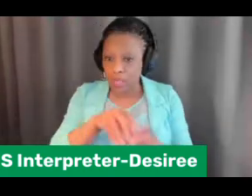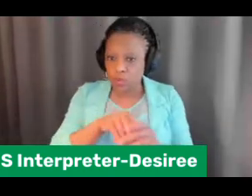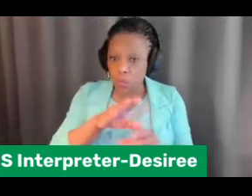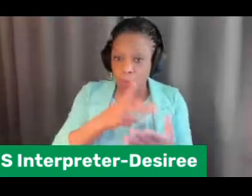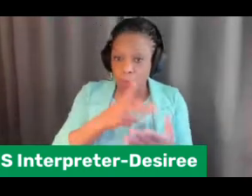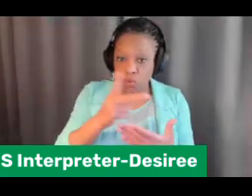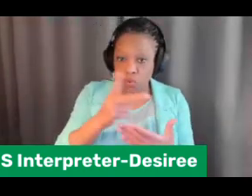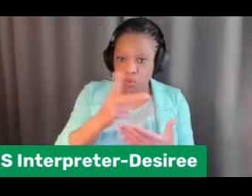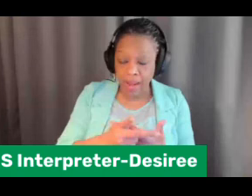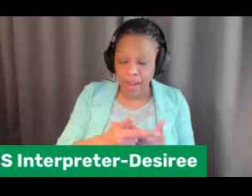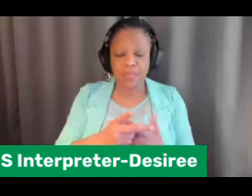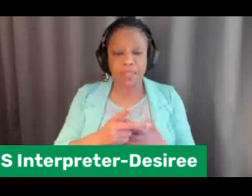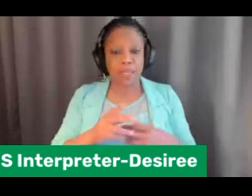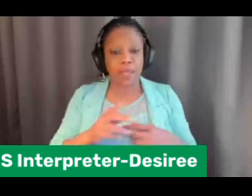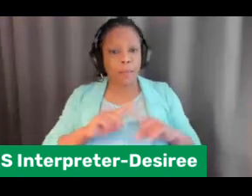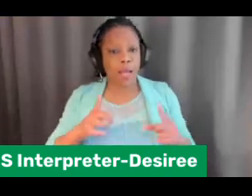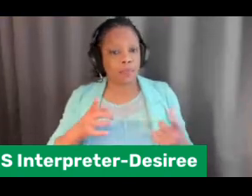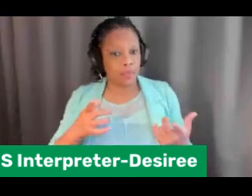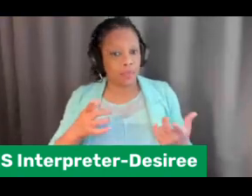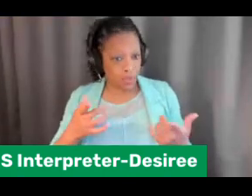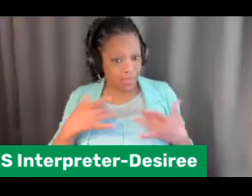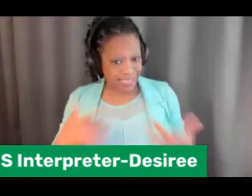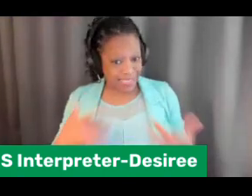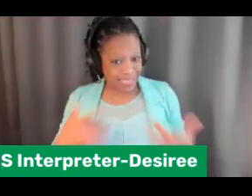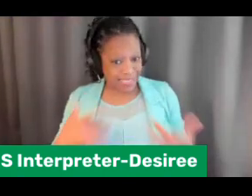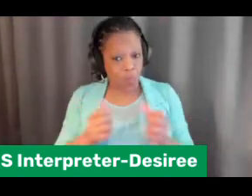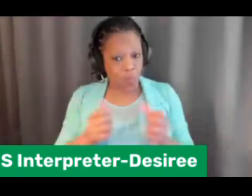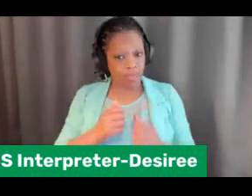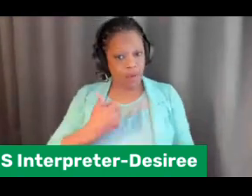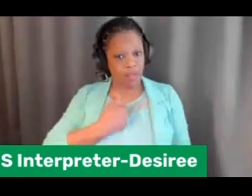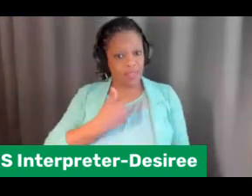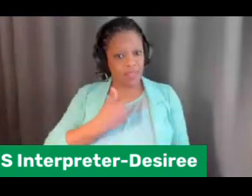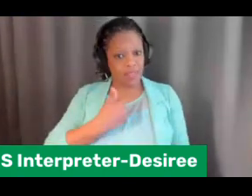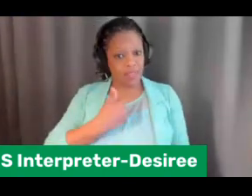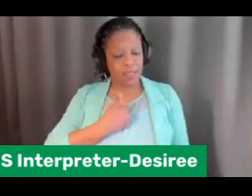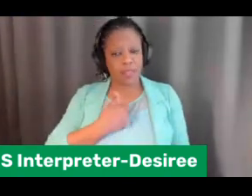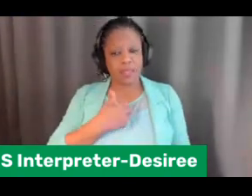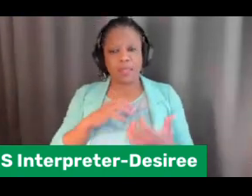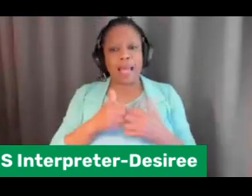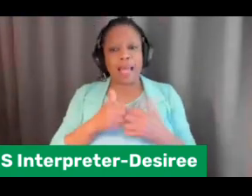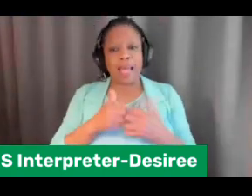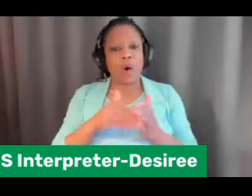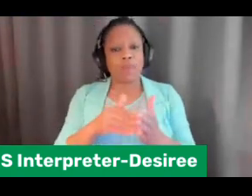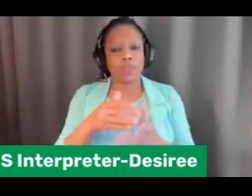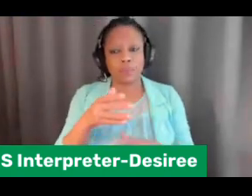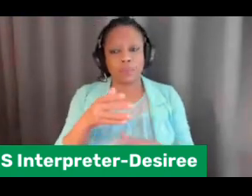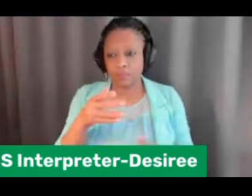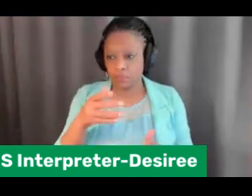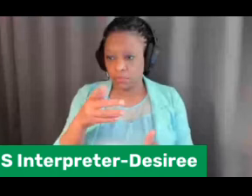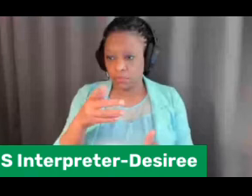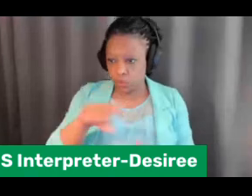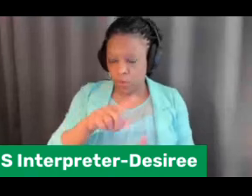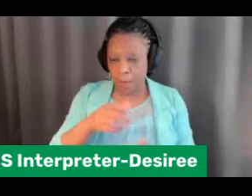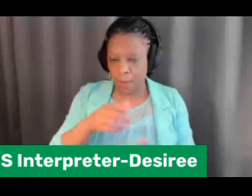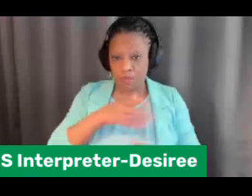do we oftentimes do that with ourselves? How often before you start a meeting do y'all check in with each other?